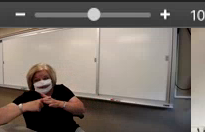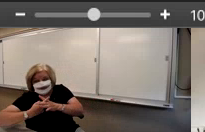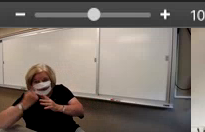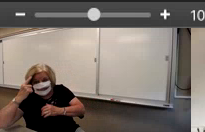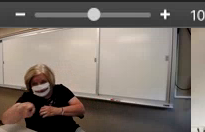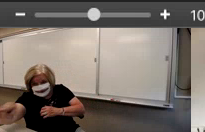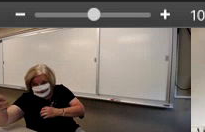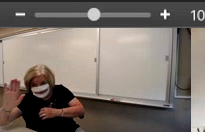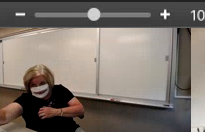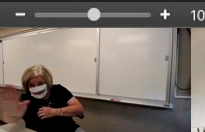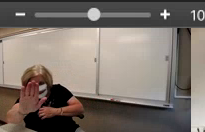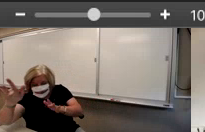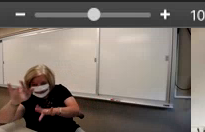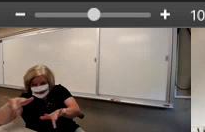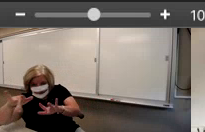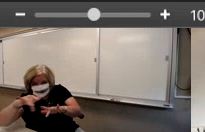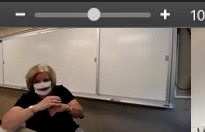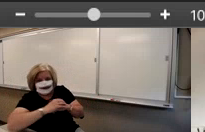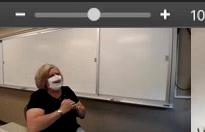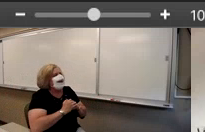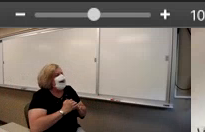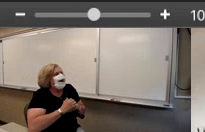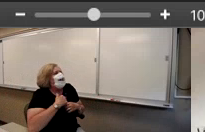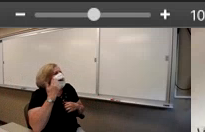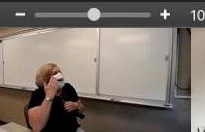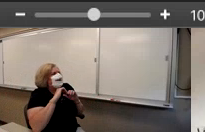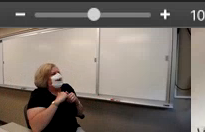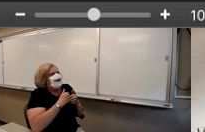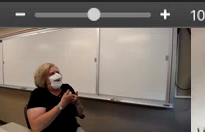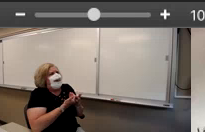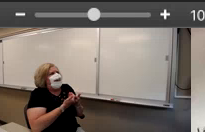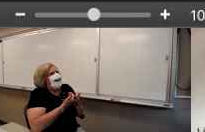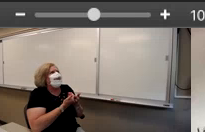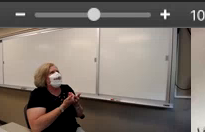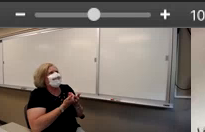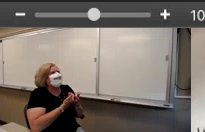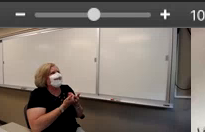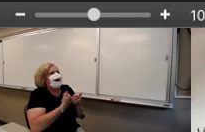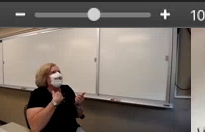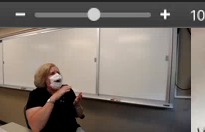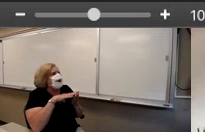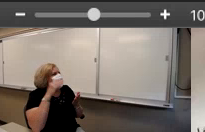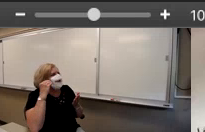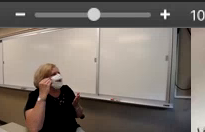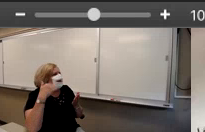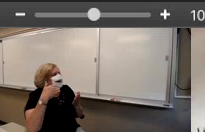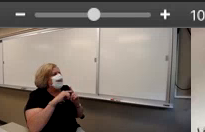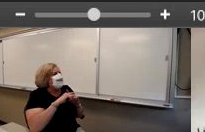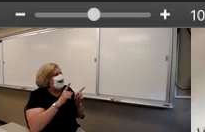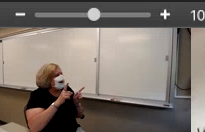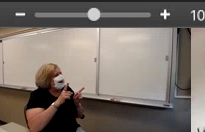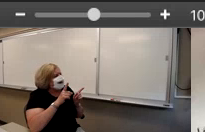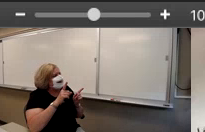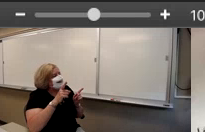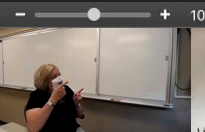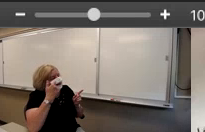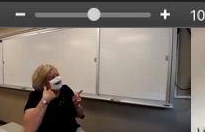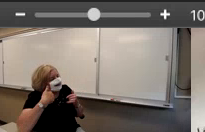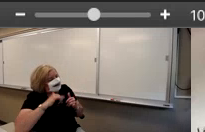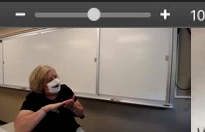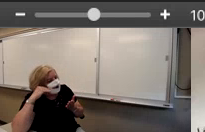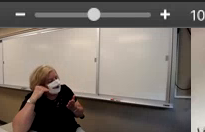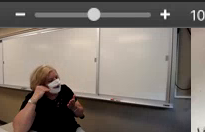you. Now, I don't know of a way there might be. I haven't learned. I'm as I said, I'm still learning